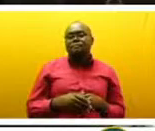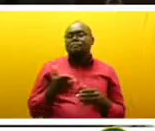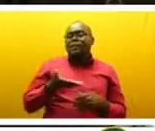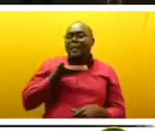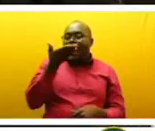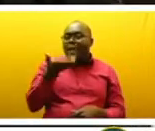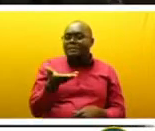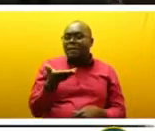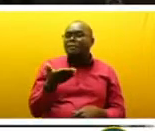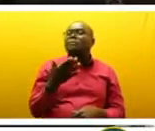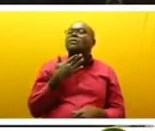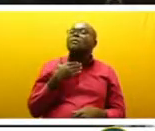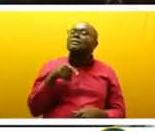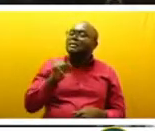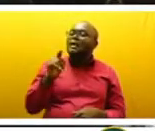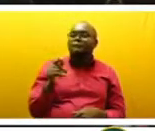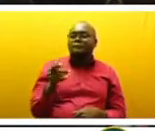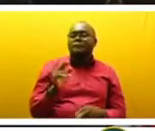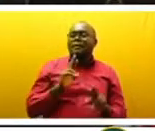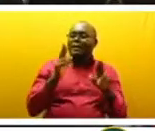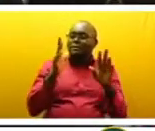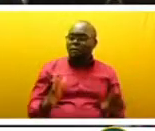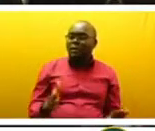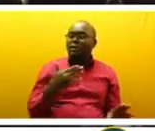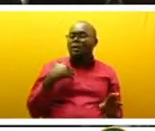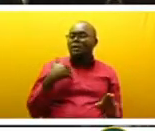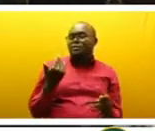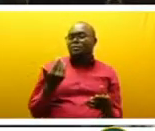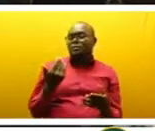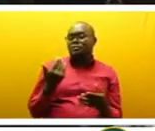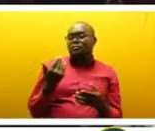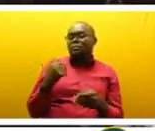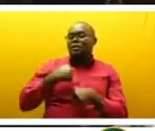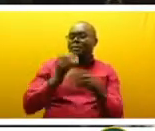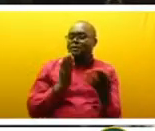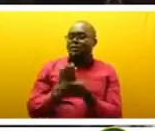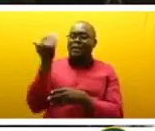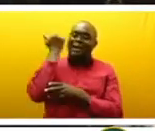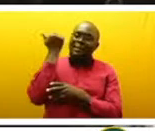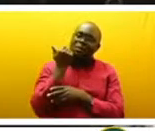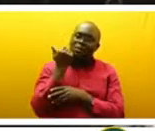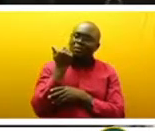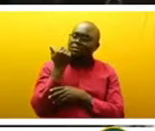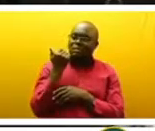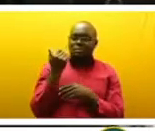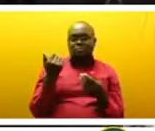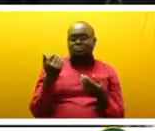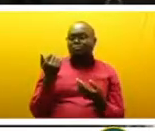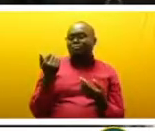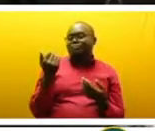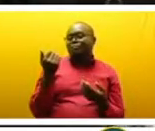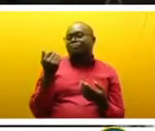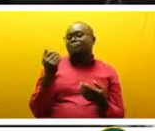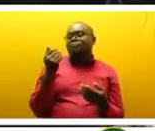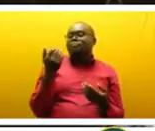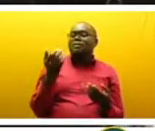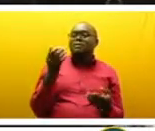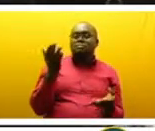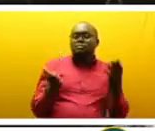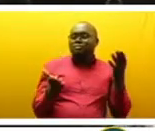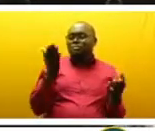respondents wanted to put this court in a dilemma, a catch-22 situation, by